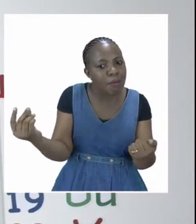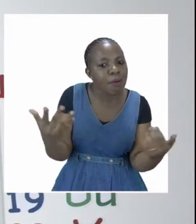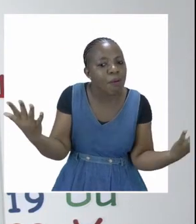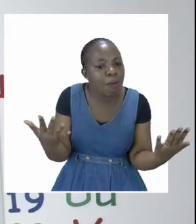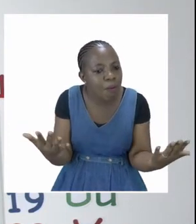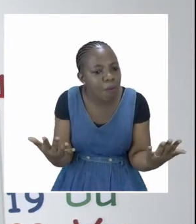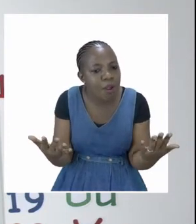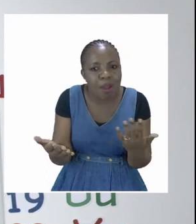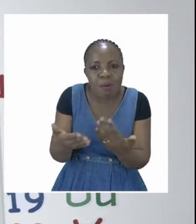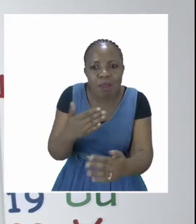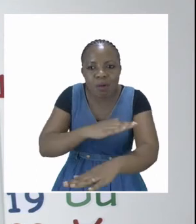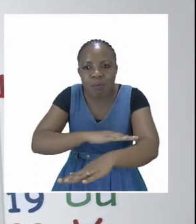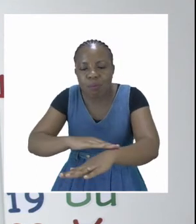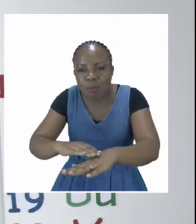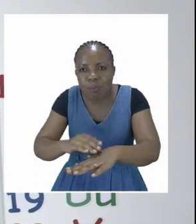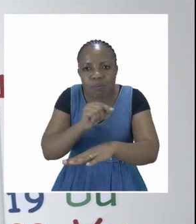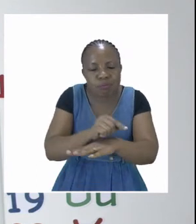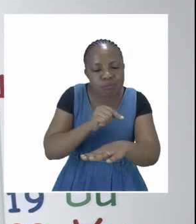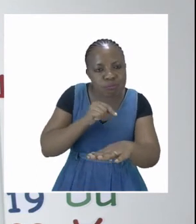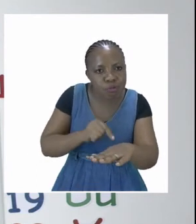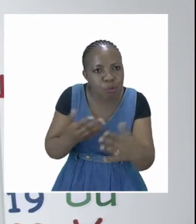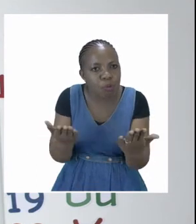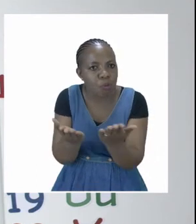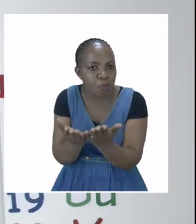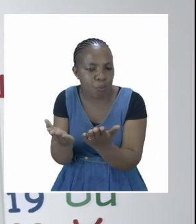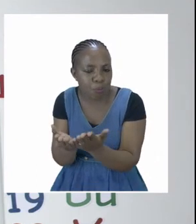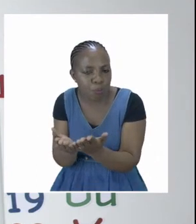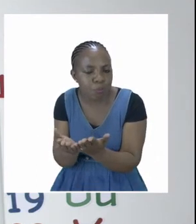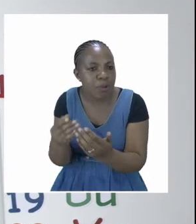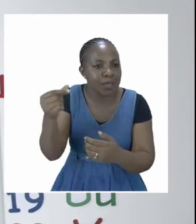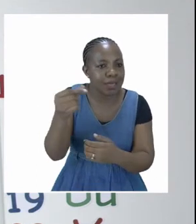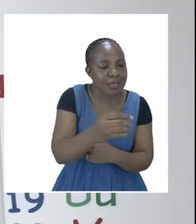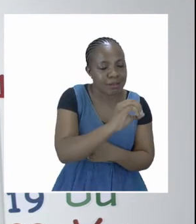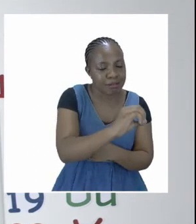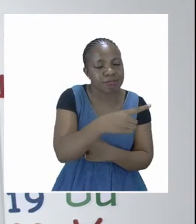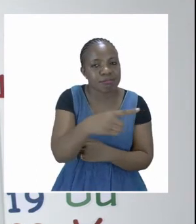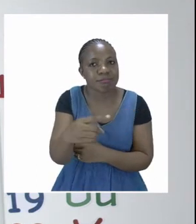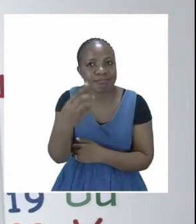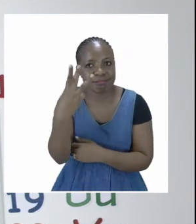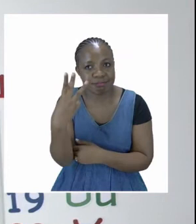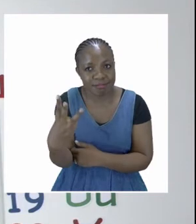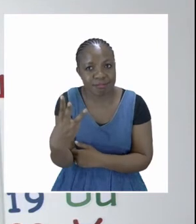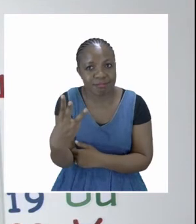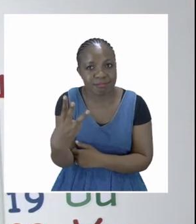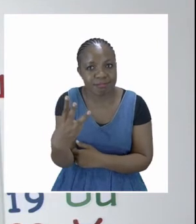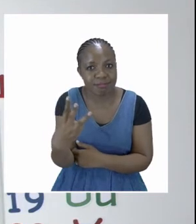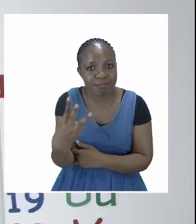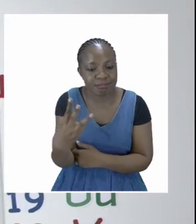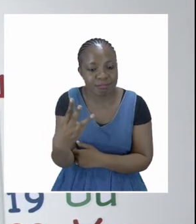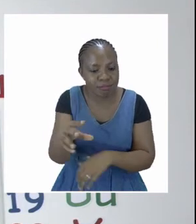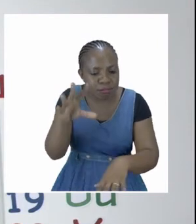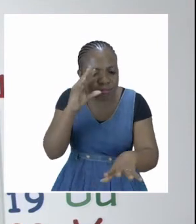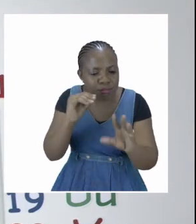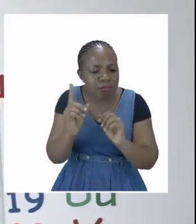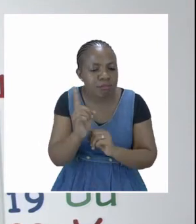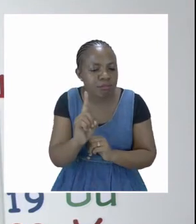to Thursday for pre-primary up until grade 3. The lessons are for listening